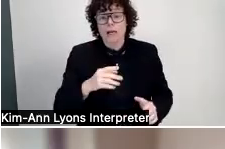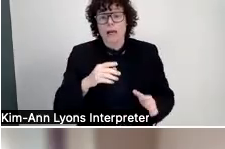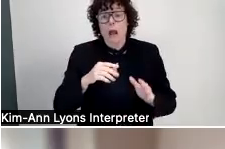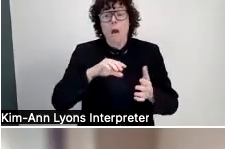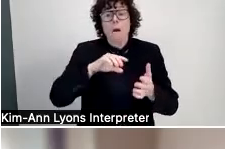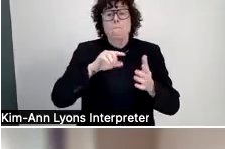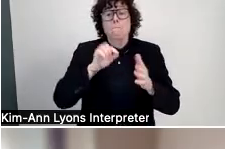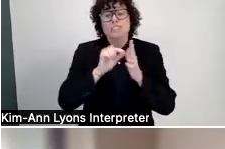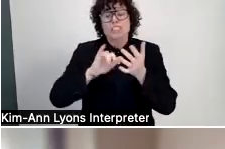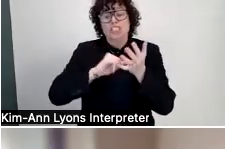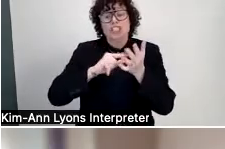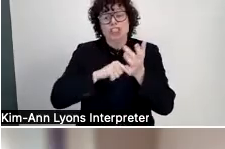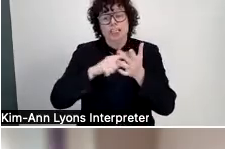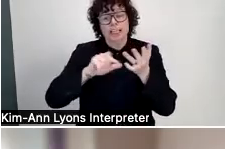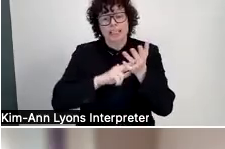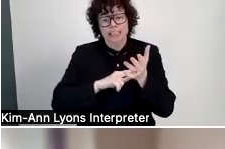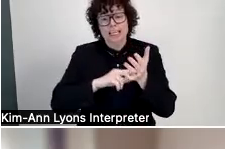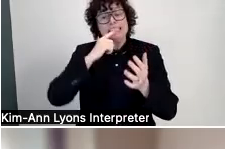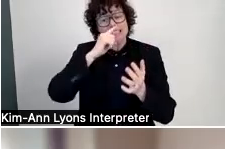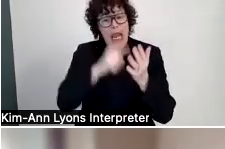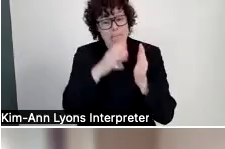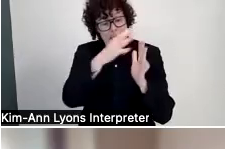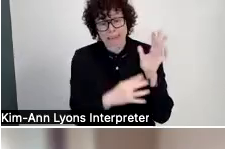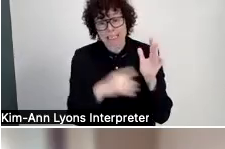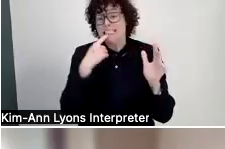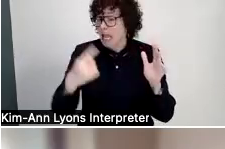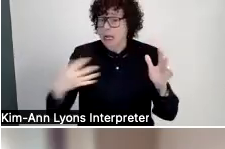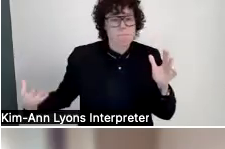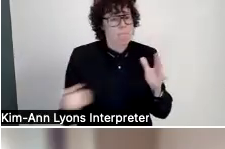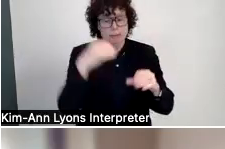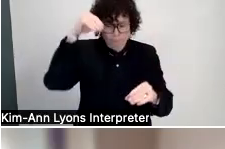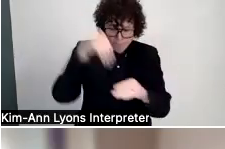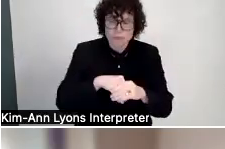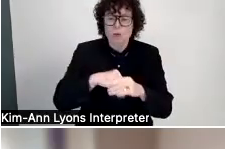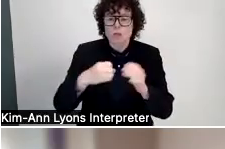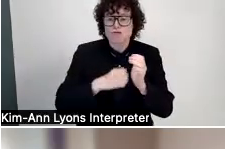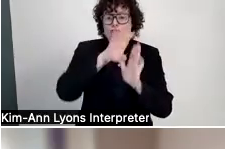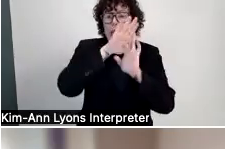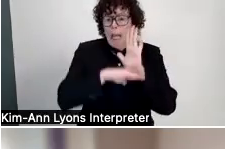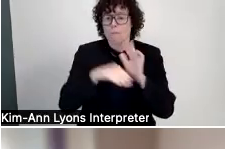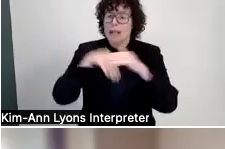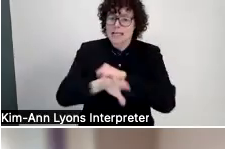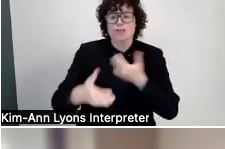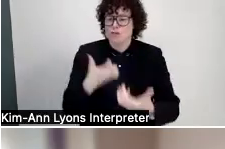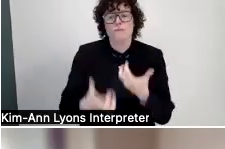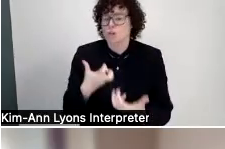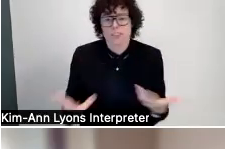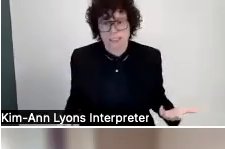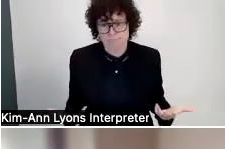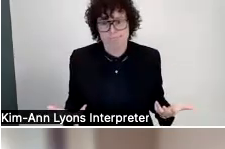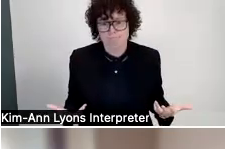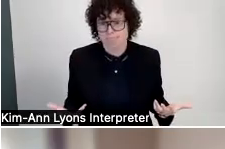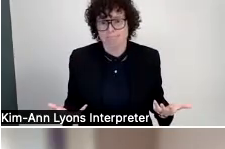that education about intellectual disability should be compulsory for health students. The framework can help universities to achieve